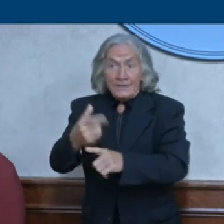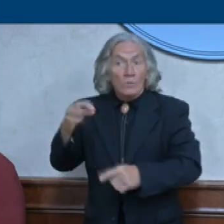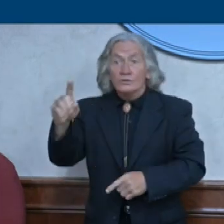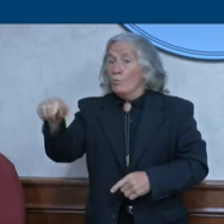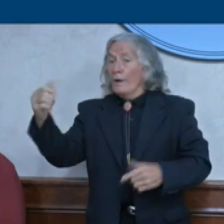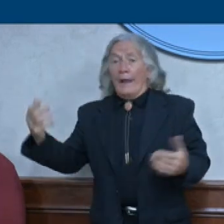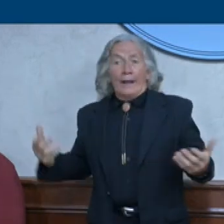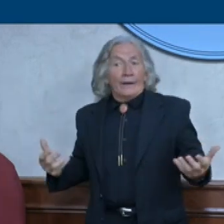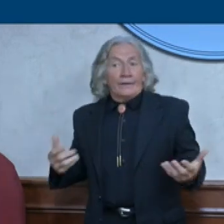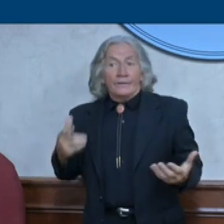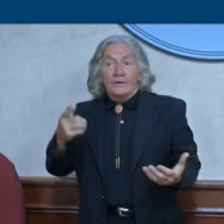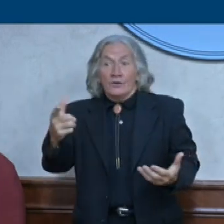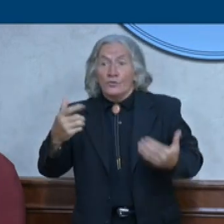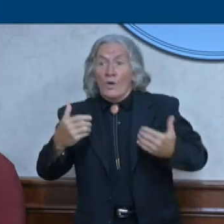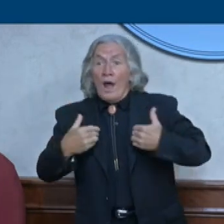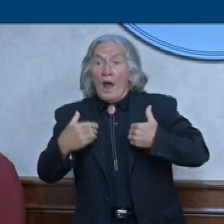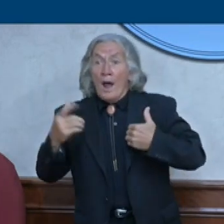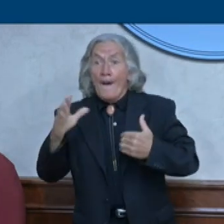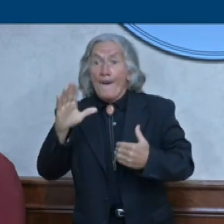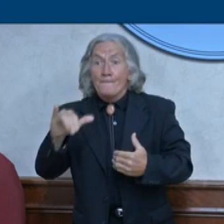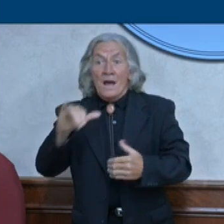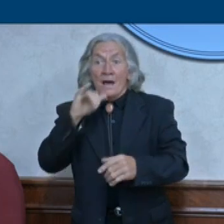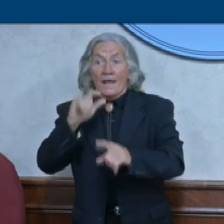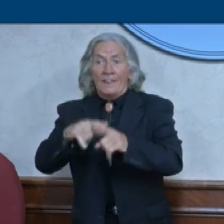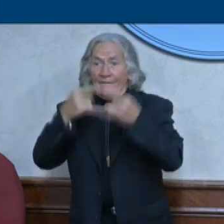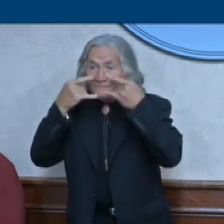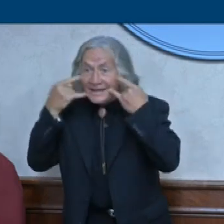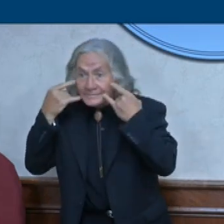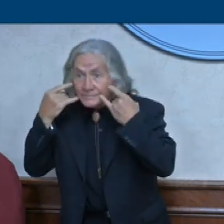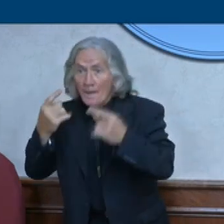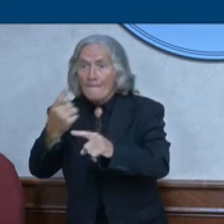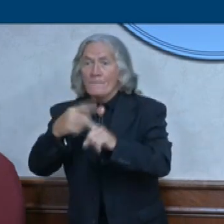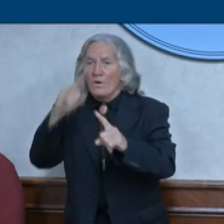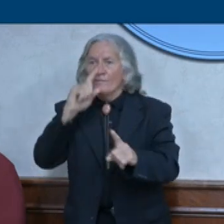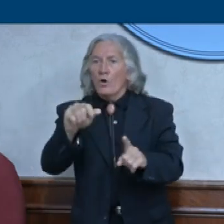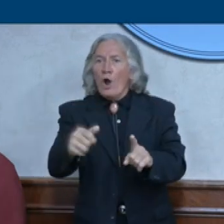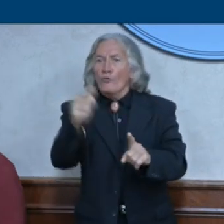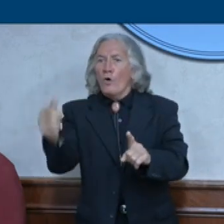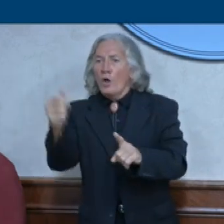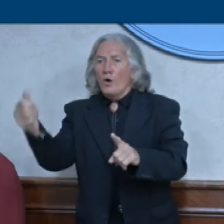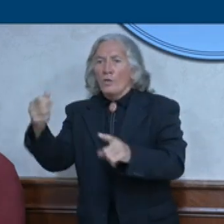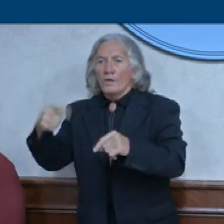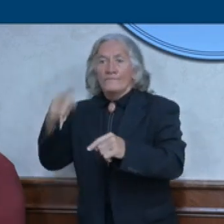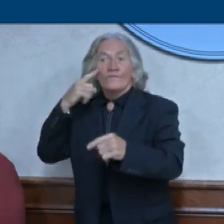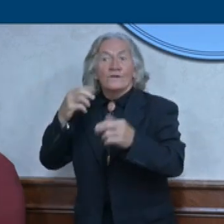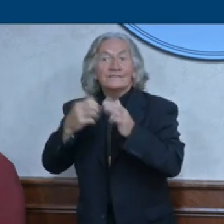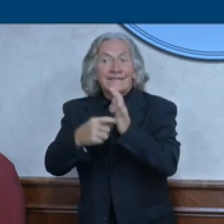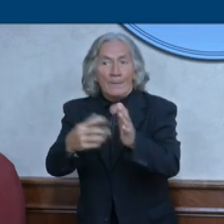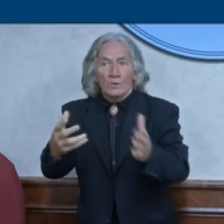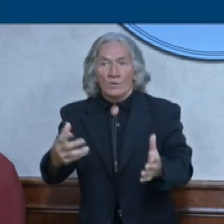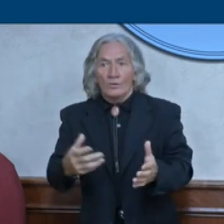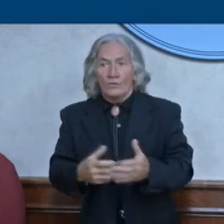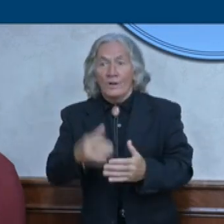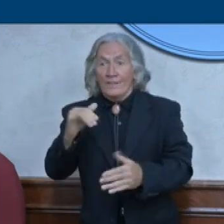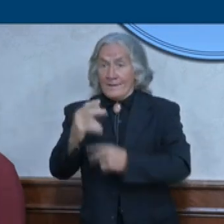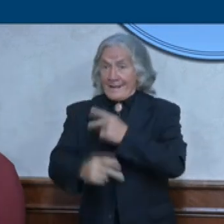Dallas or elsewhere, they do have the ability to impose fines, not for face masks, but for other strategies. For